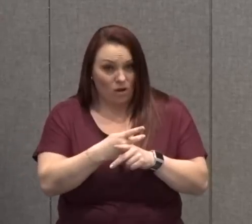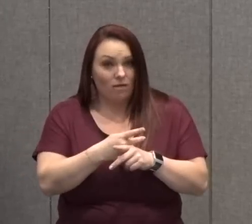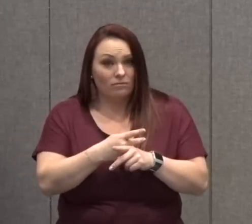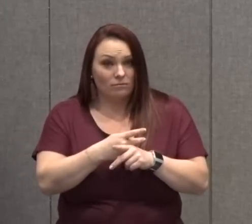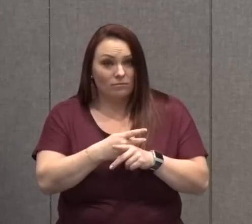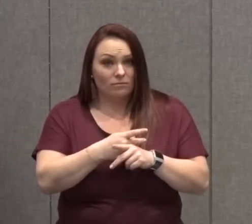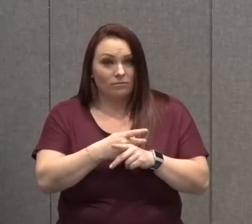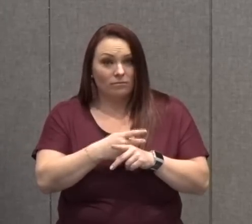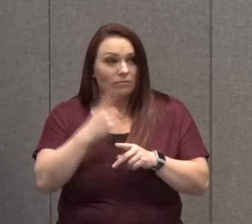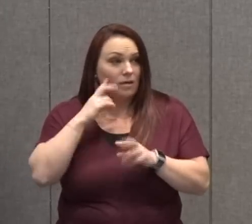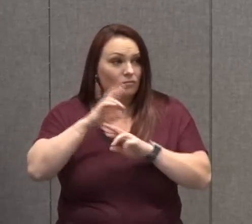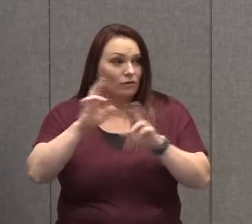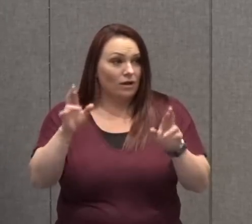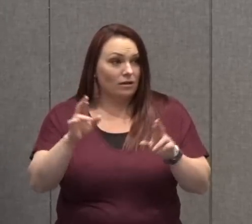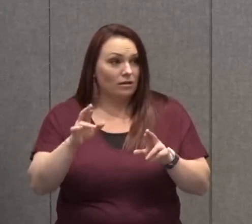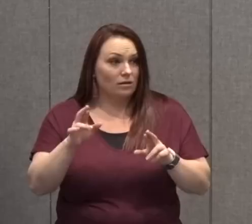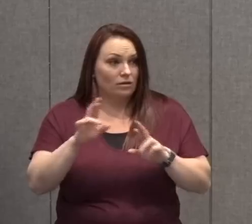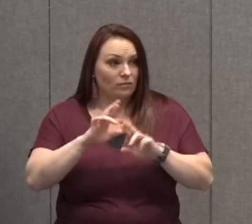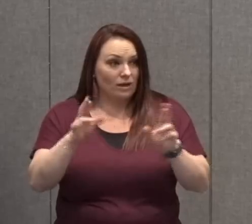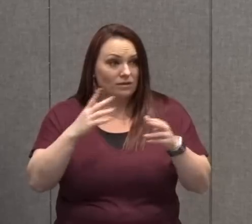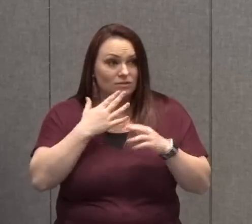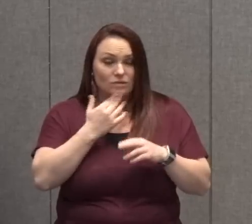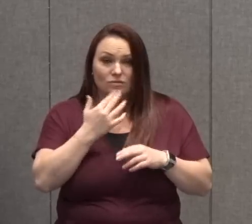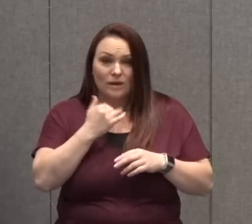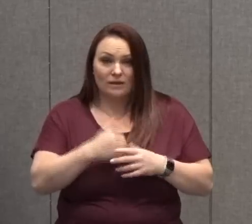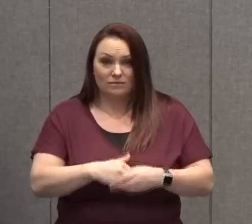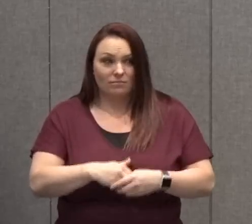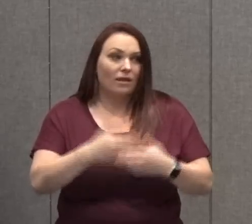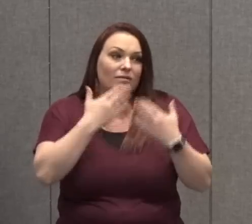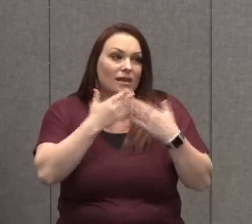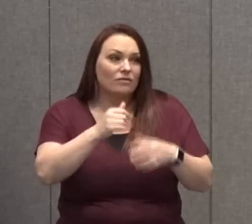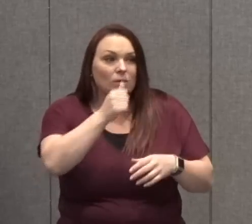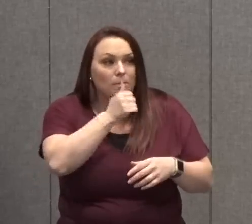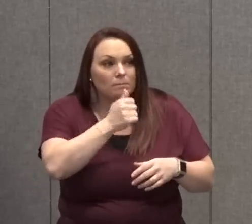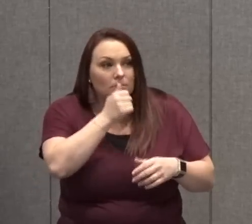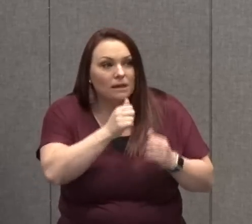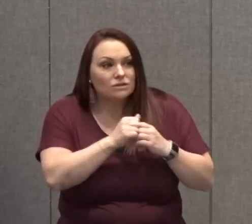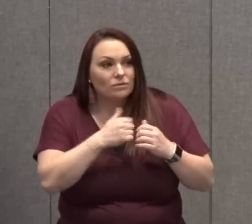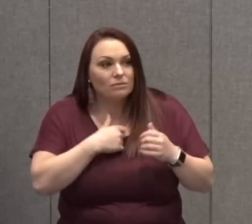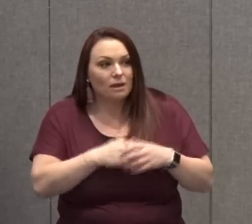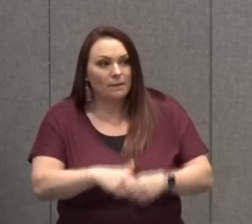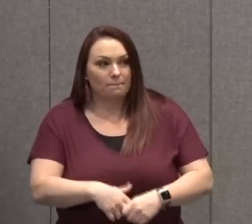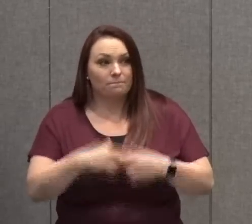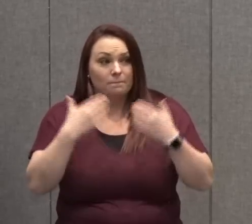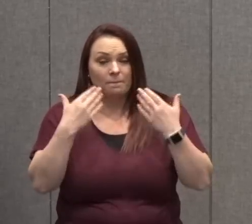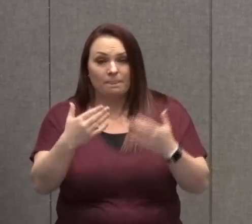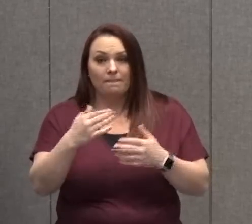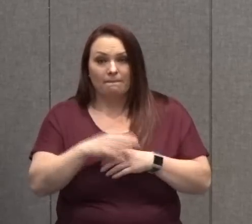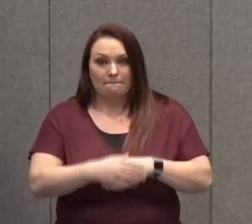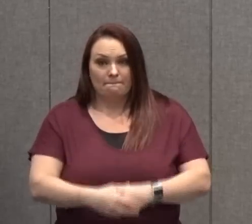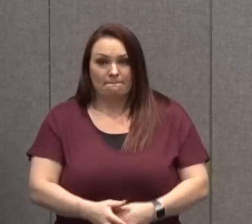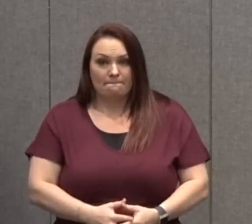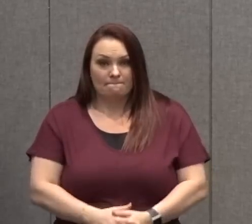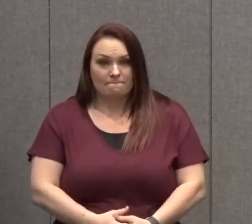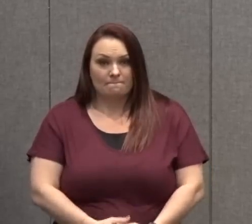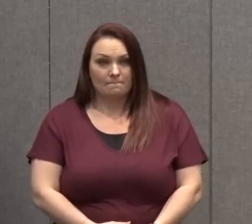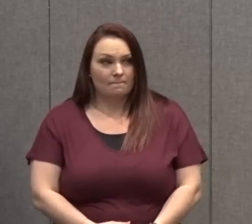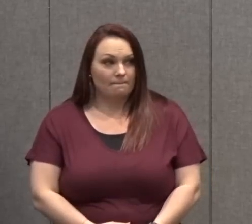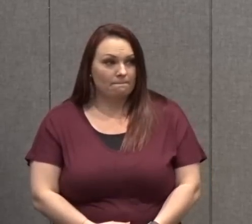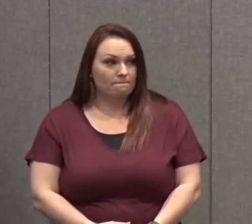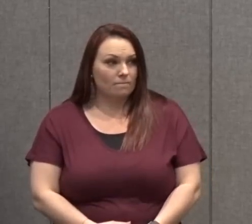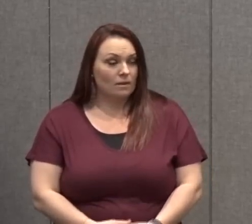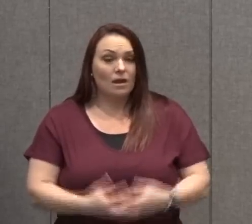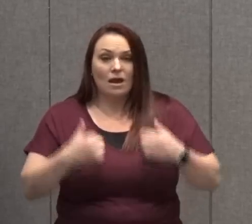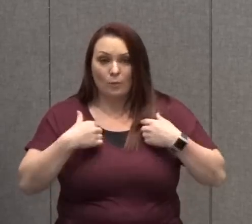got it I'm ready to roll you're so sweet thank you thank you for being patient with me okay Martindale go ahead and choose the next category I